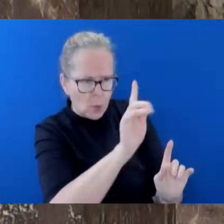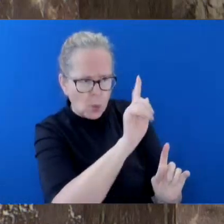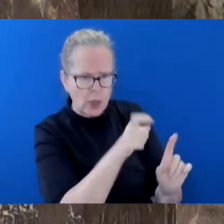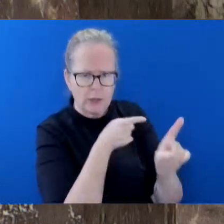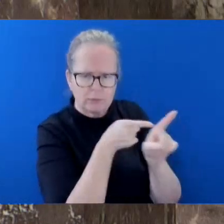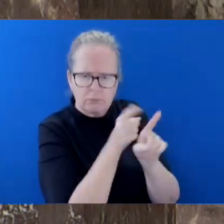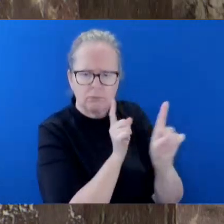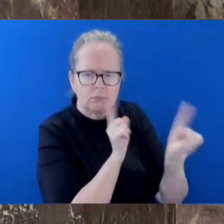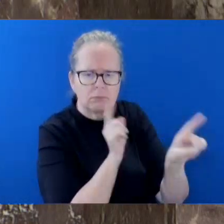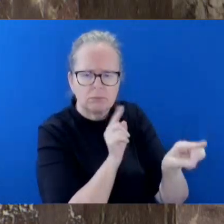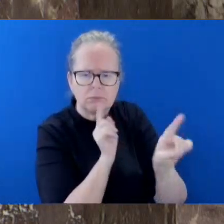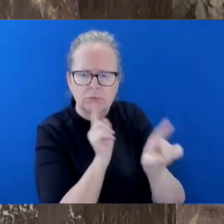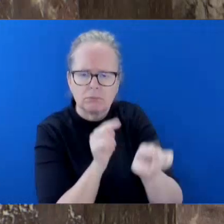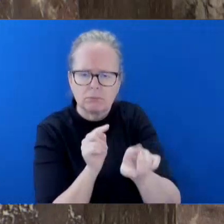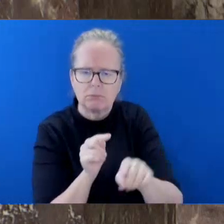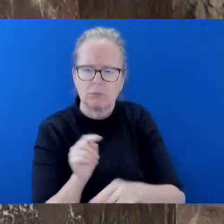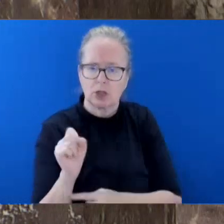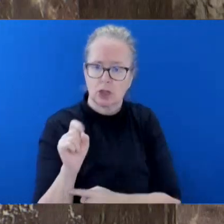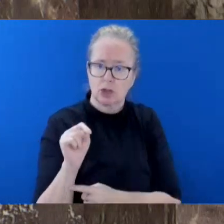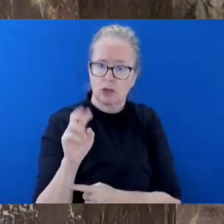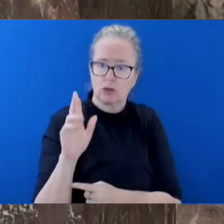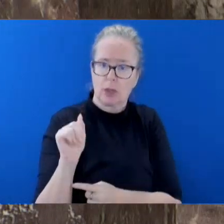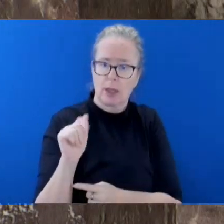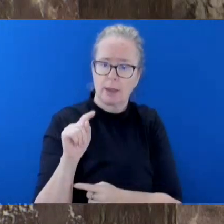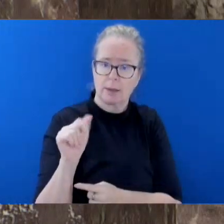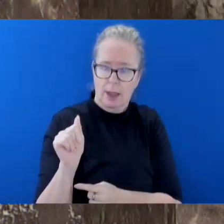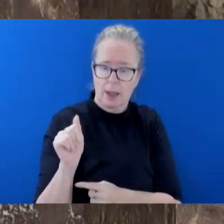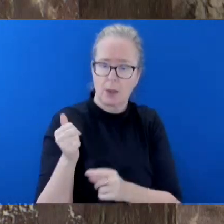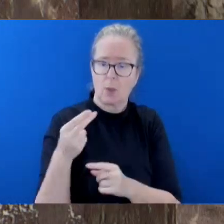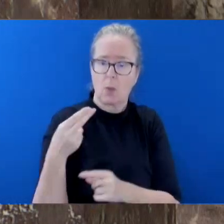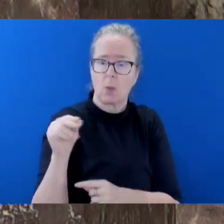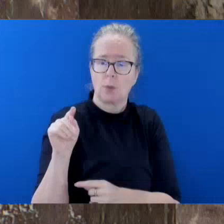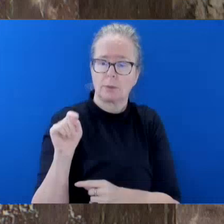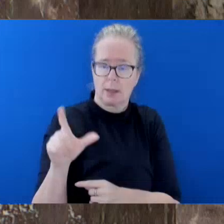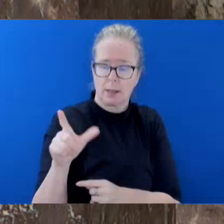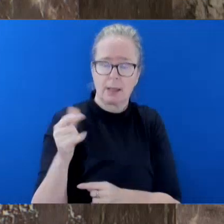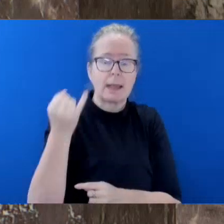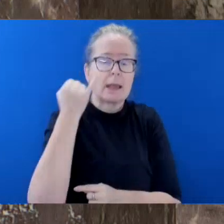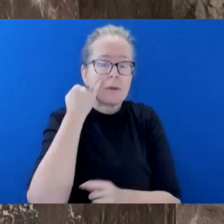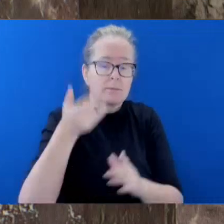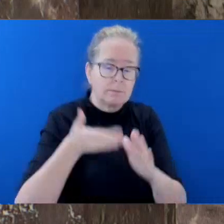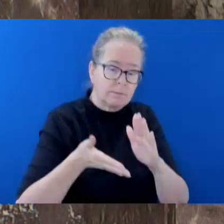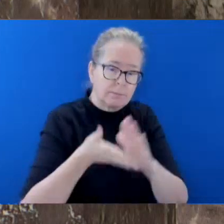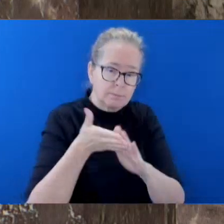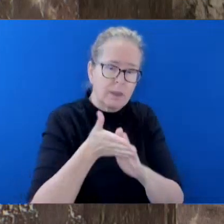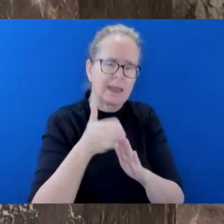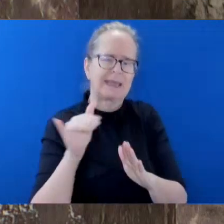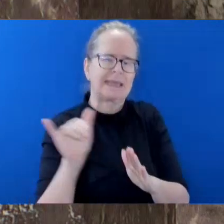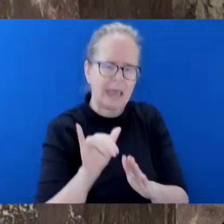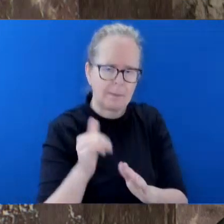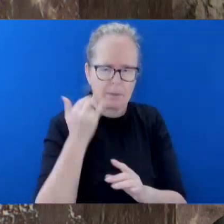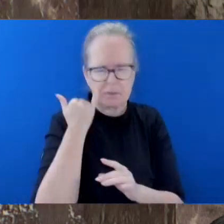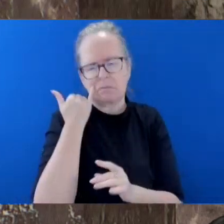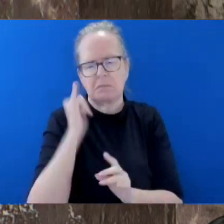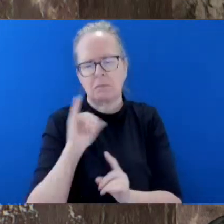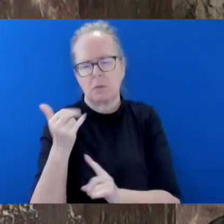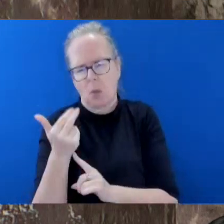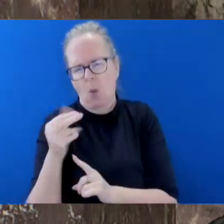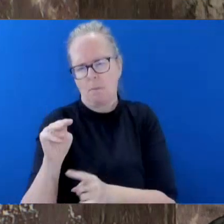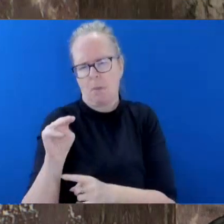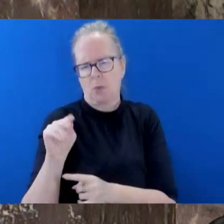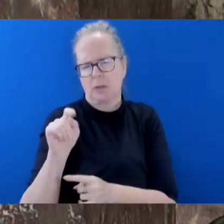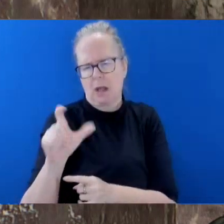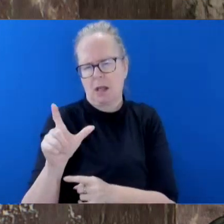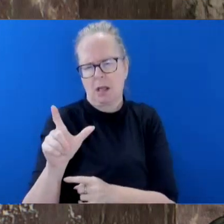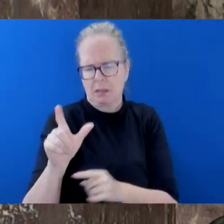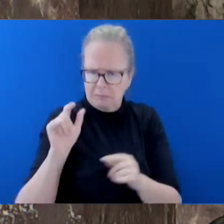that operate like hotel or motel can continue to do so. There are some unique situations